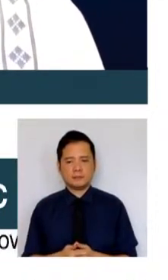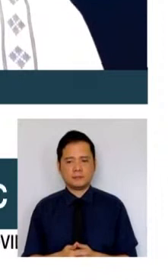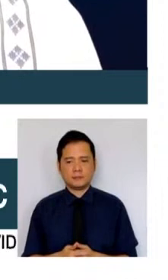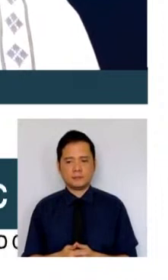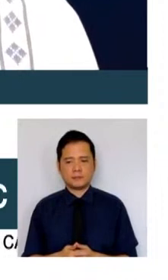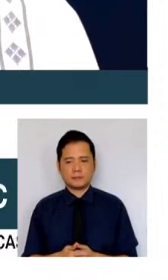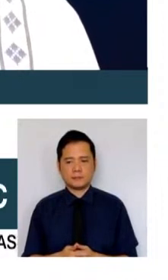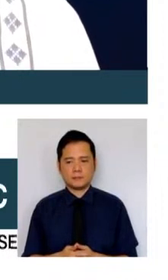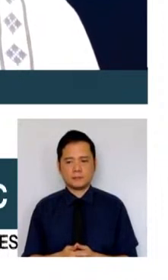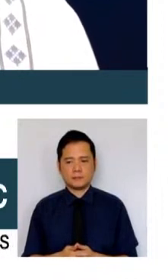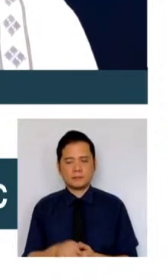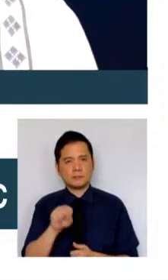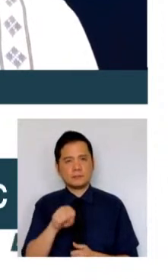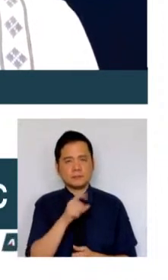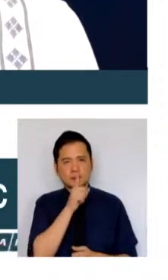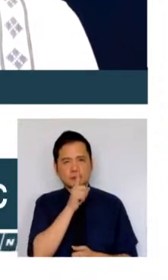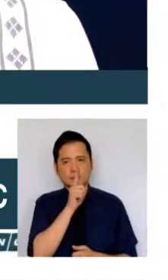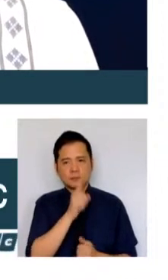Yes, I think, as I said,